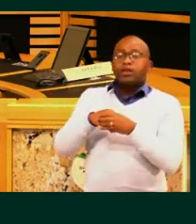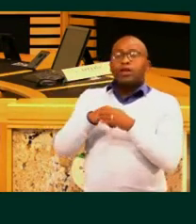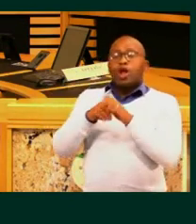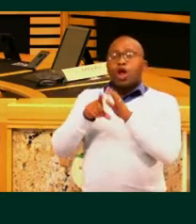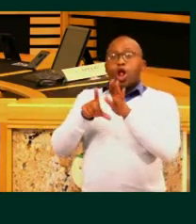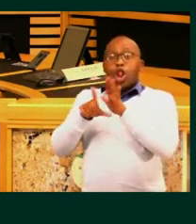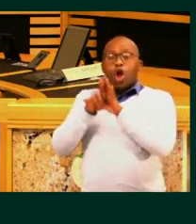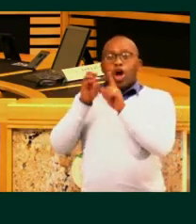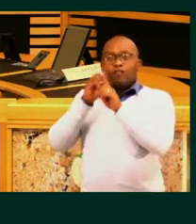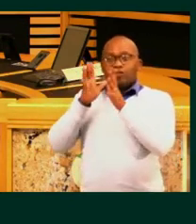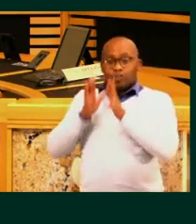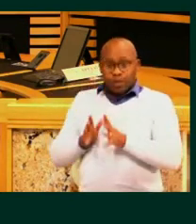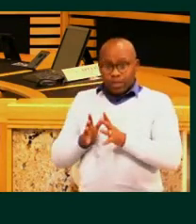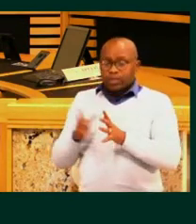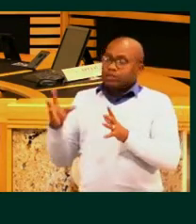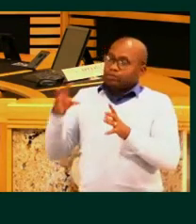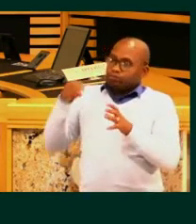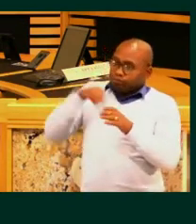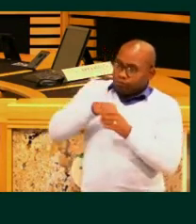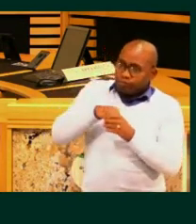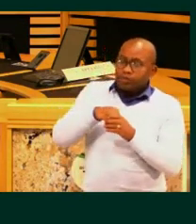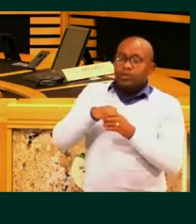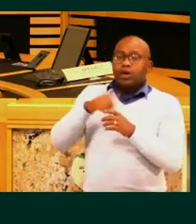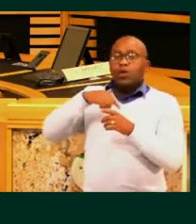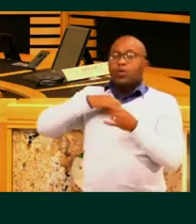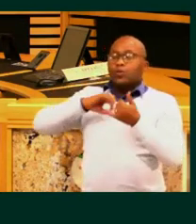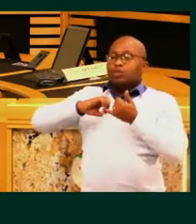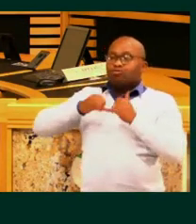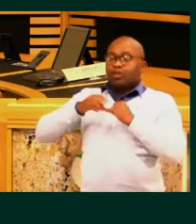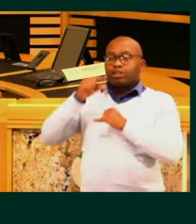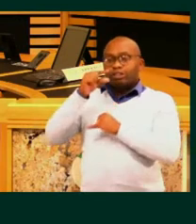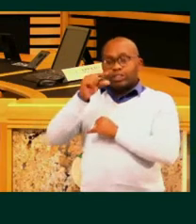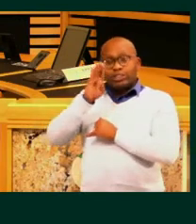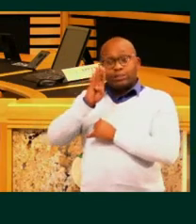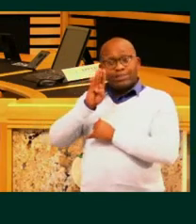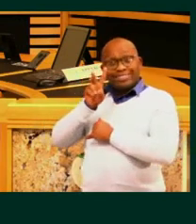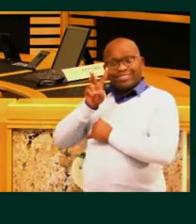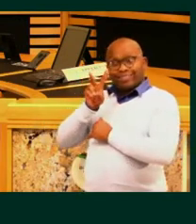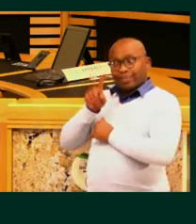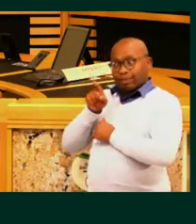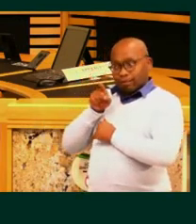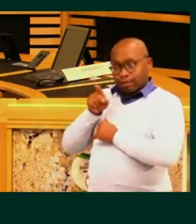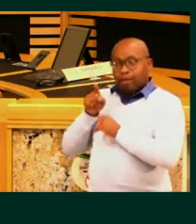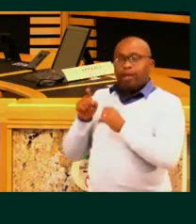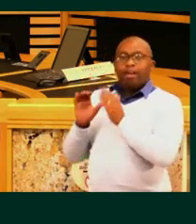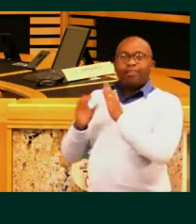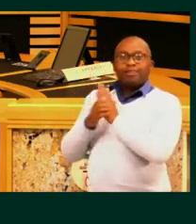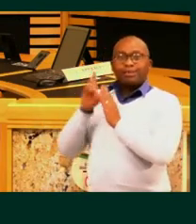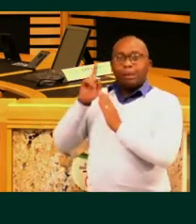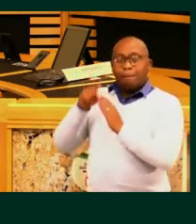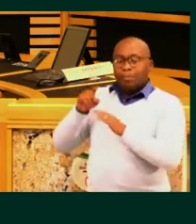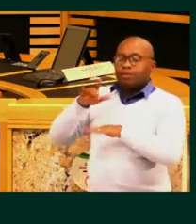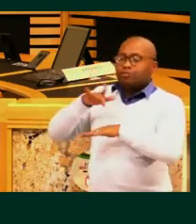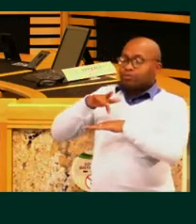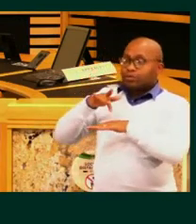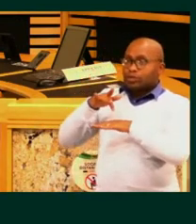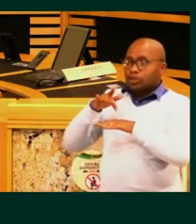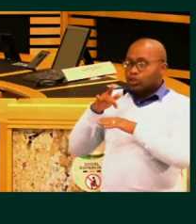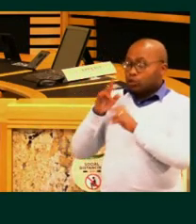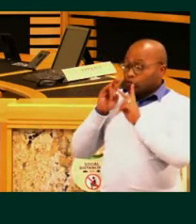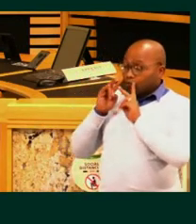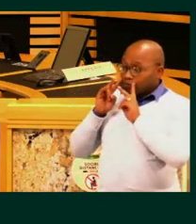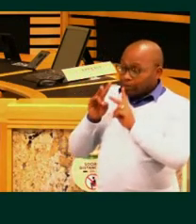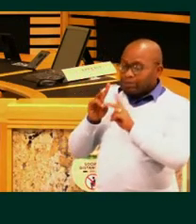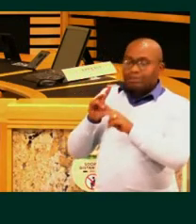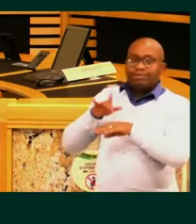violence ensuring victims are treated with utmost sensitivity and professionalism given the unique challenges faced